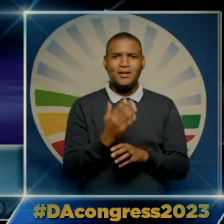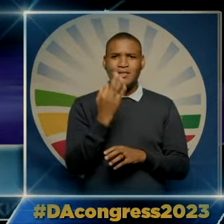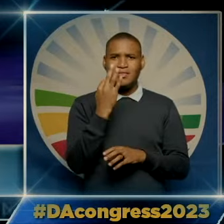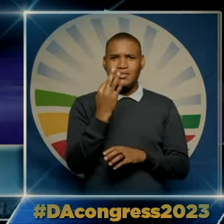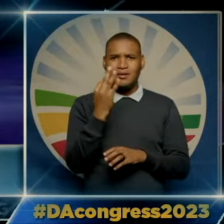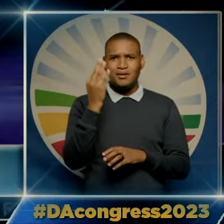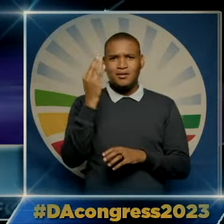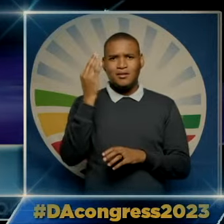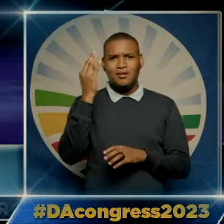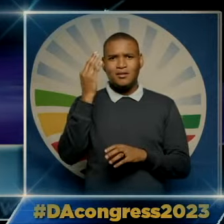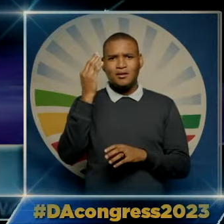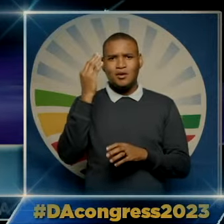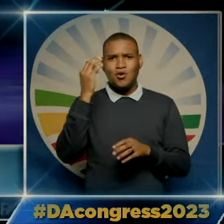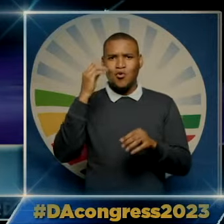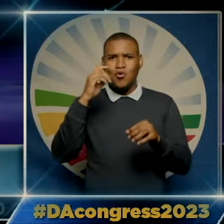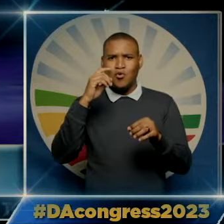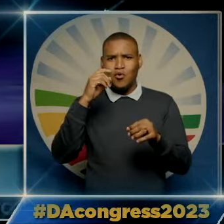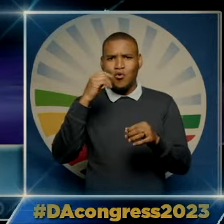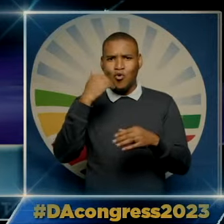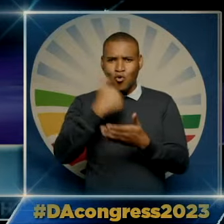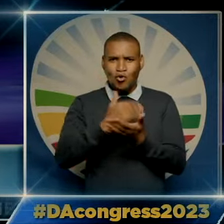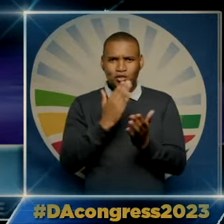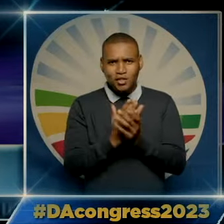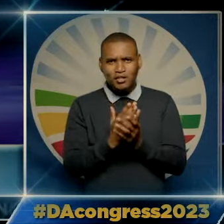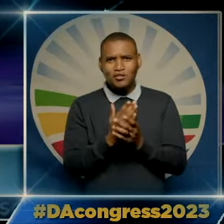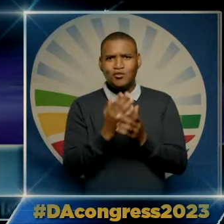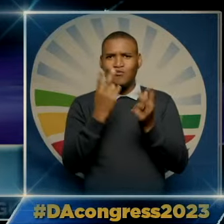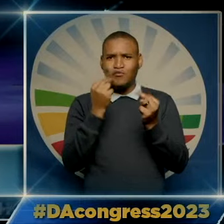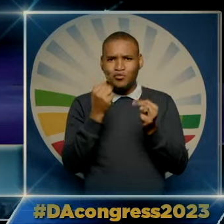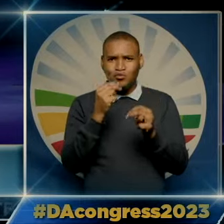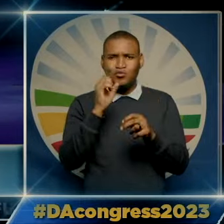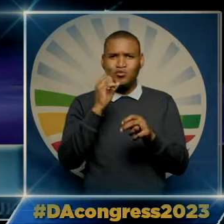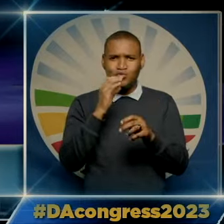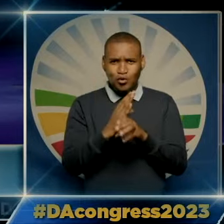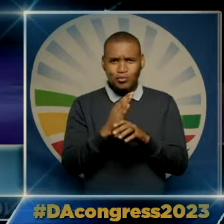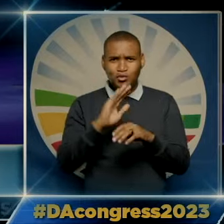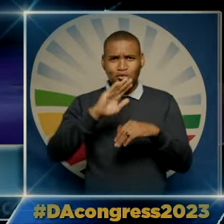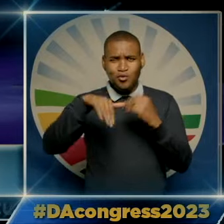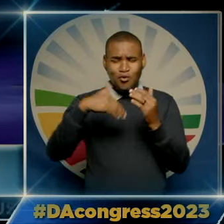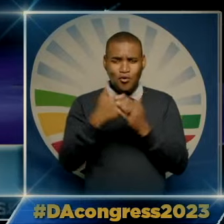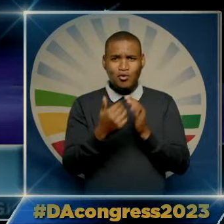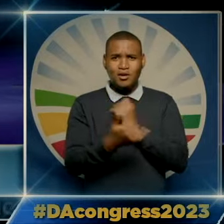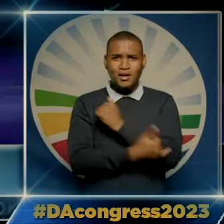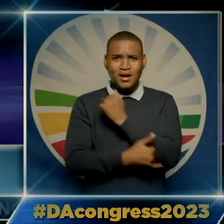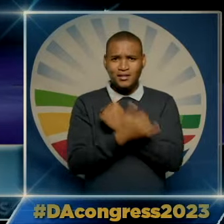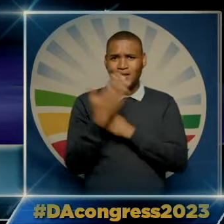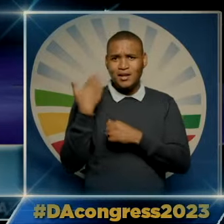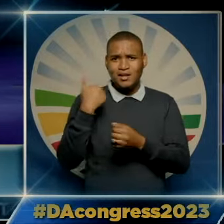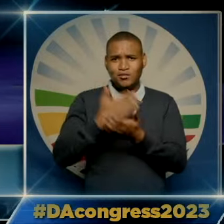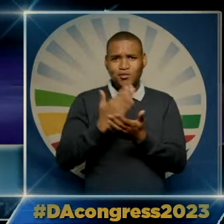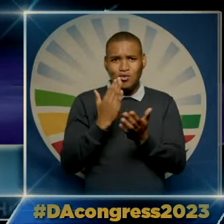3/4 of all new jobs added in the whole country in the last quarter of 2022 were added in Cape